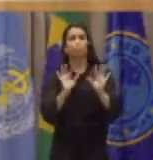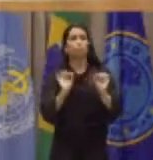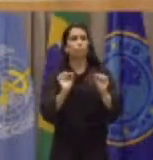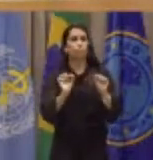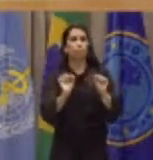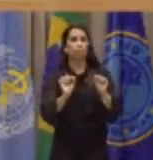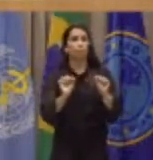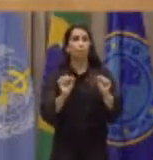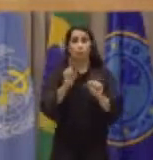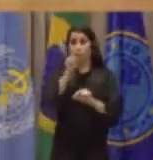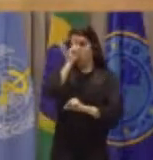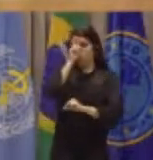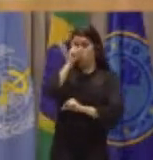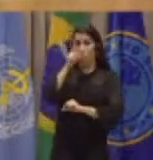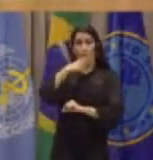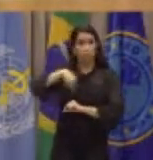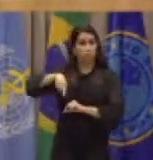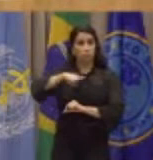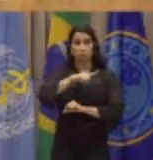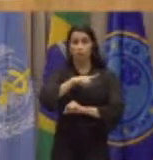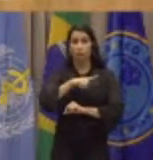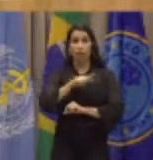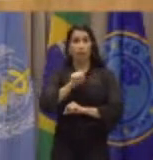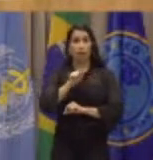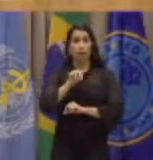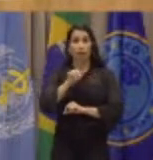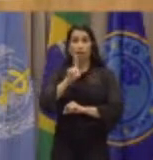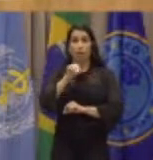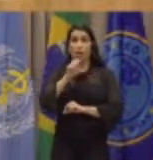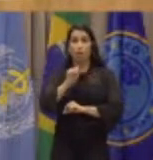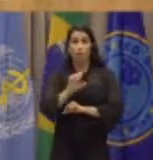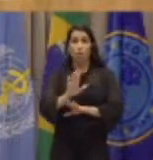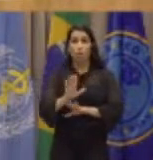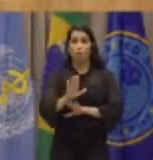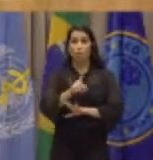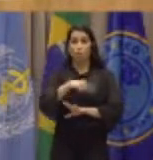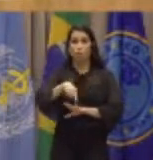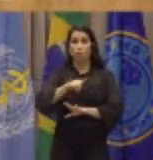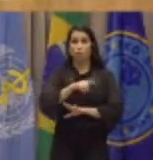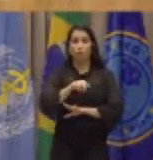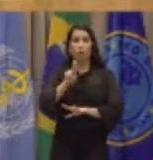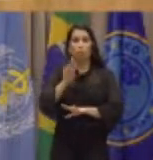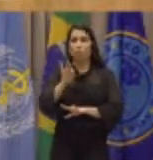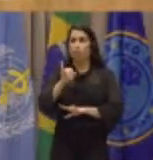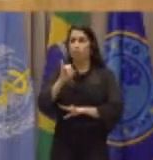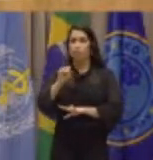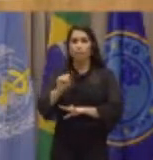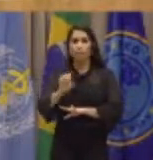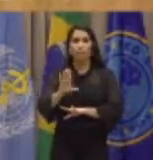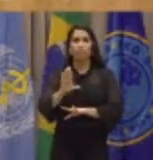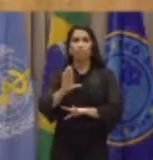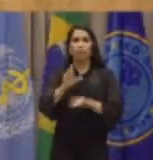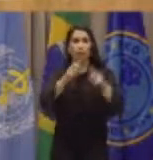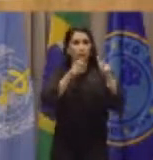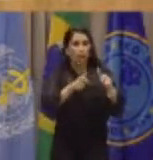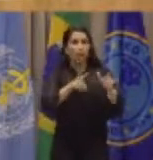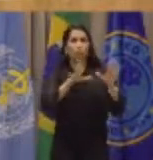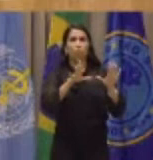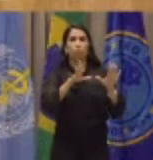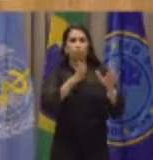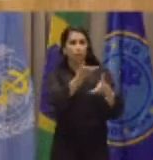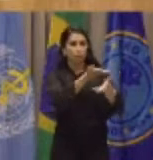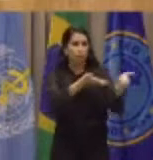this perspective is a context where all of them of the hospital or